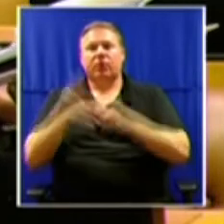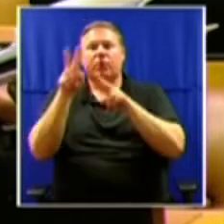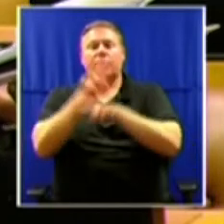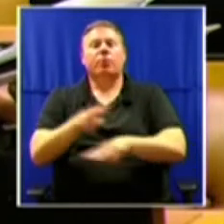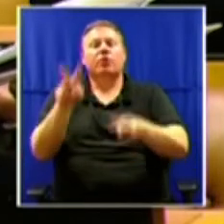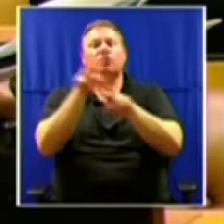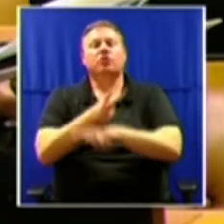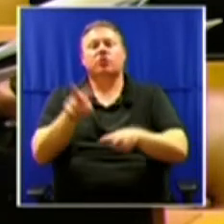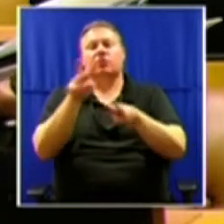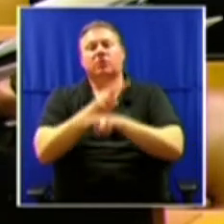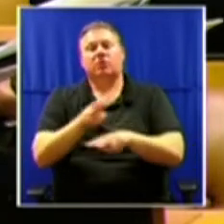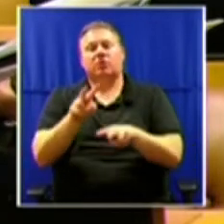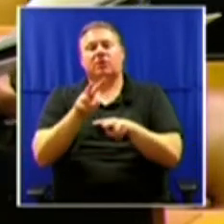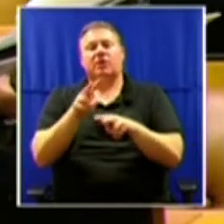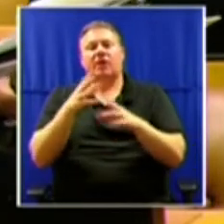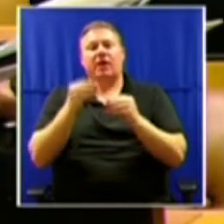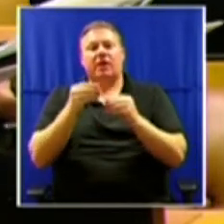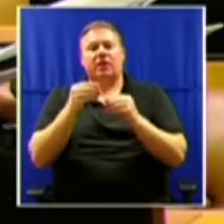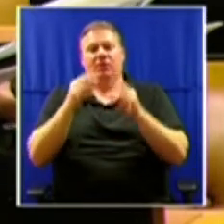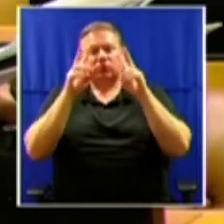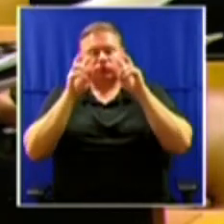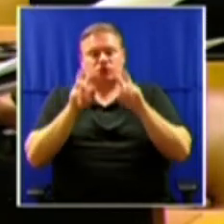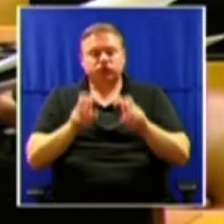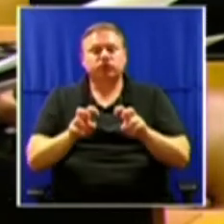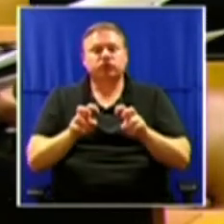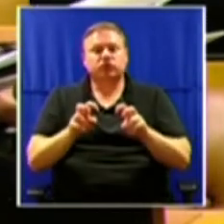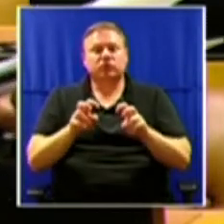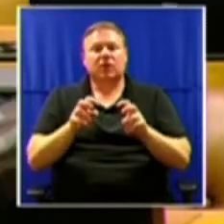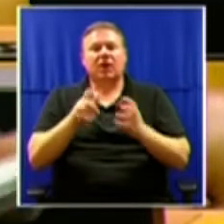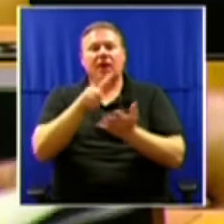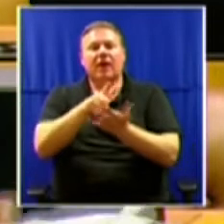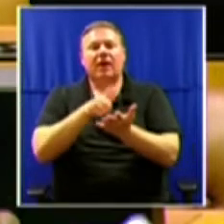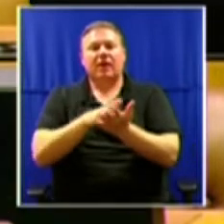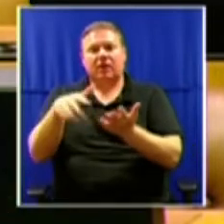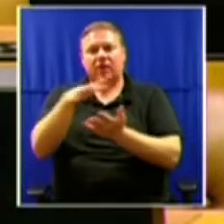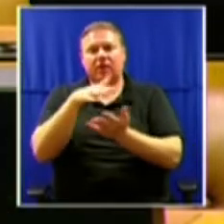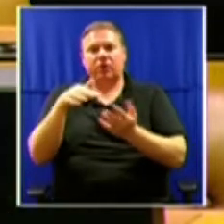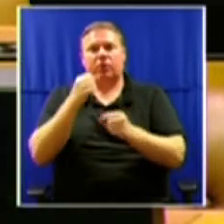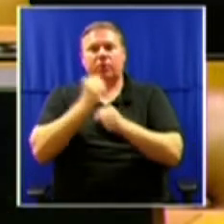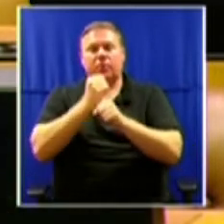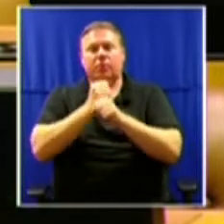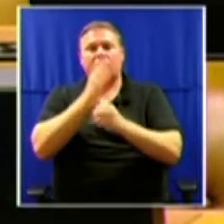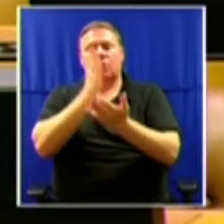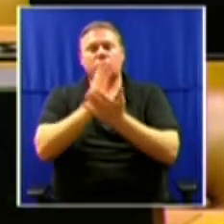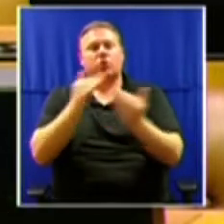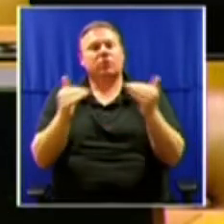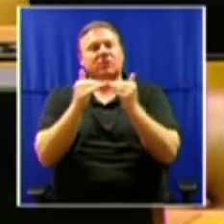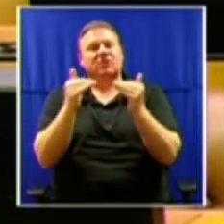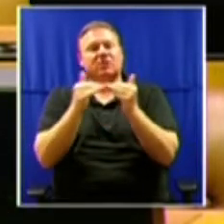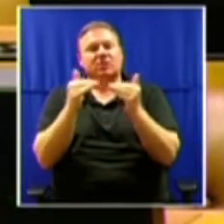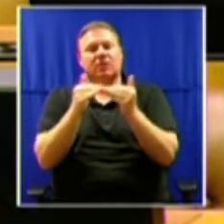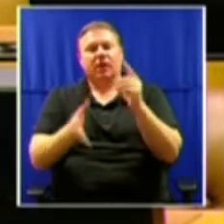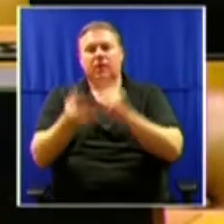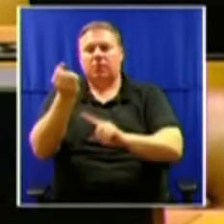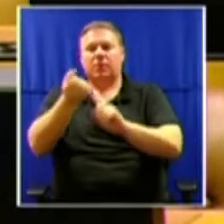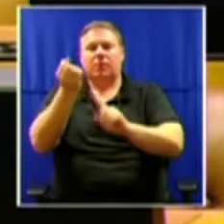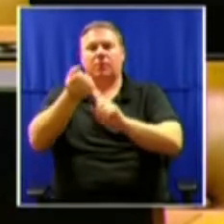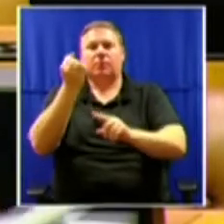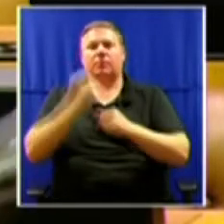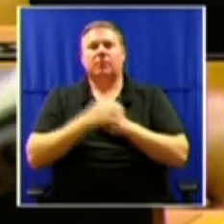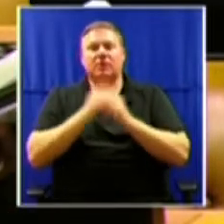inspection of liquor premises to identify and apprehend non-compliant and illegal liquor